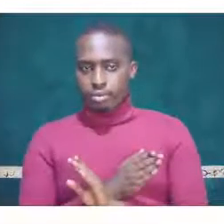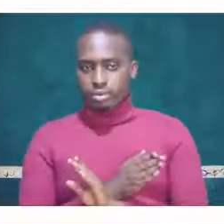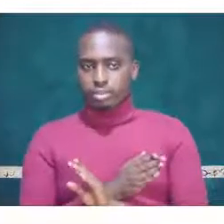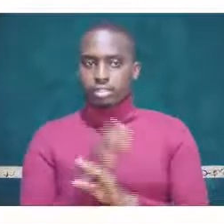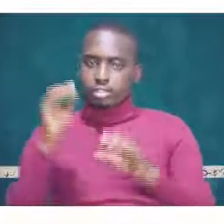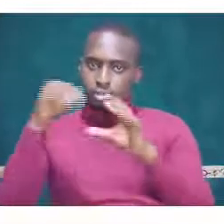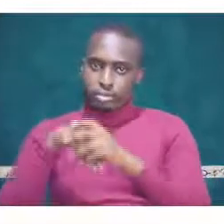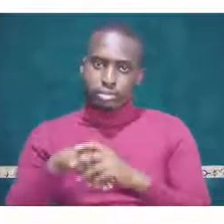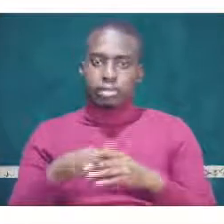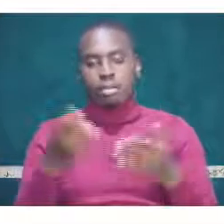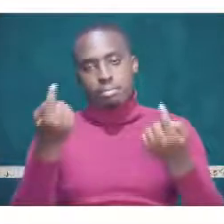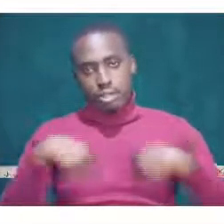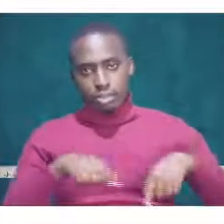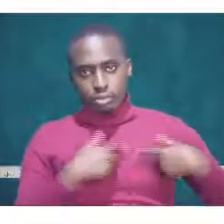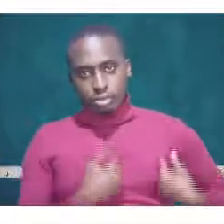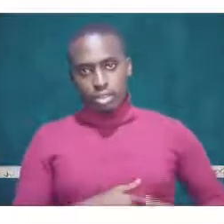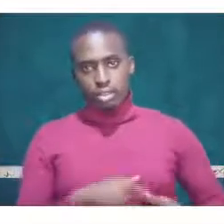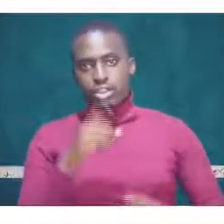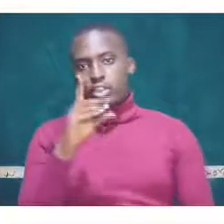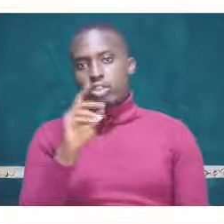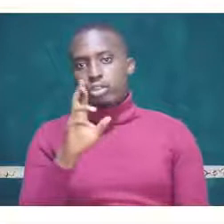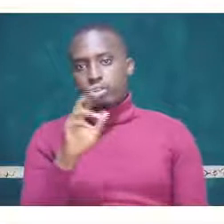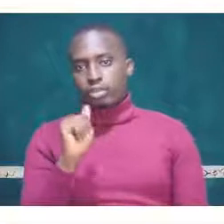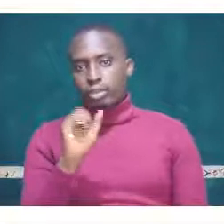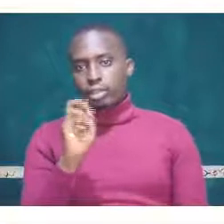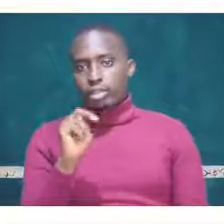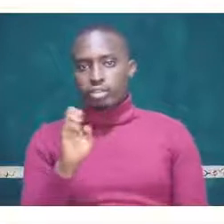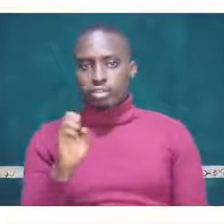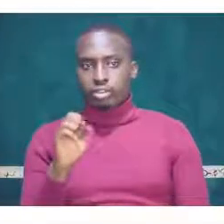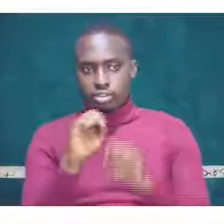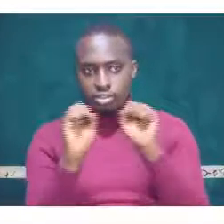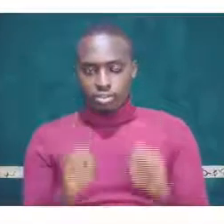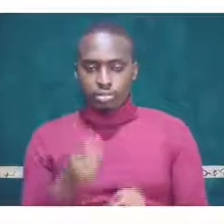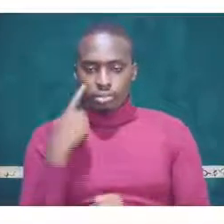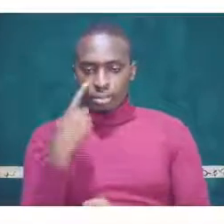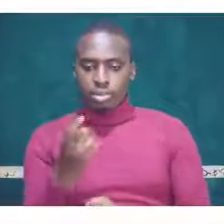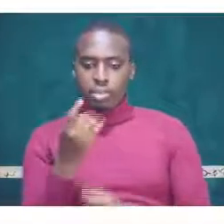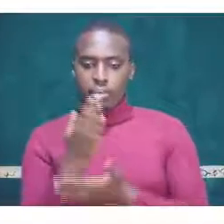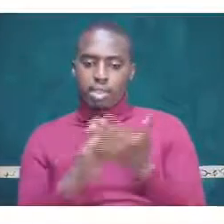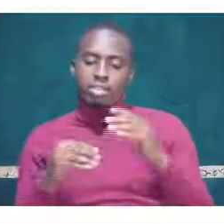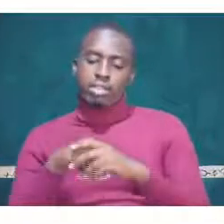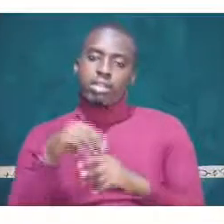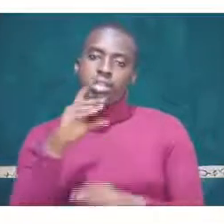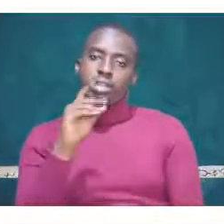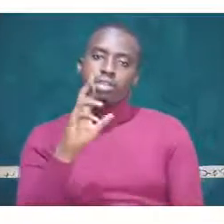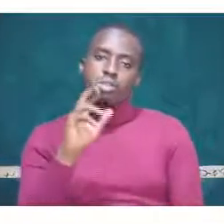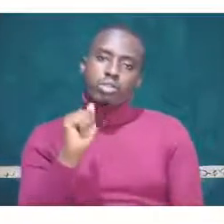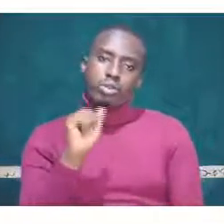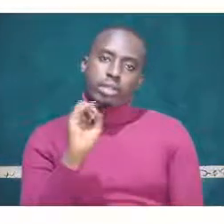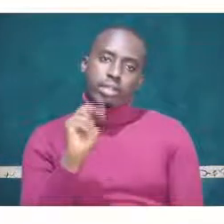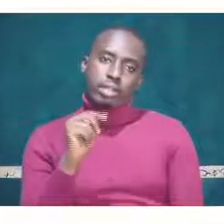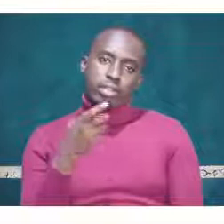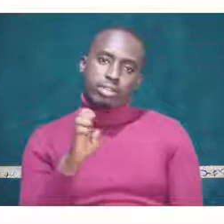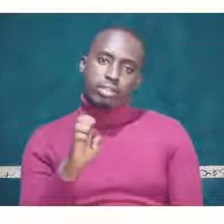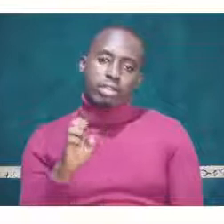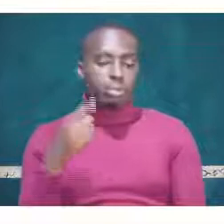Emptying it back into the heart, that is drainage system. You know, some of you have ever seen what you call a drainage system. You have ever seen in some